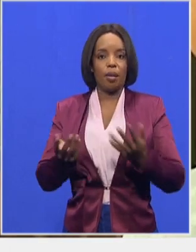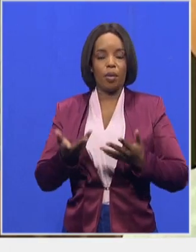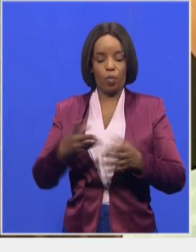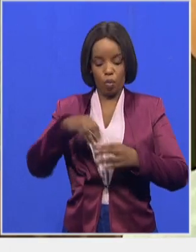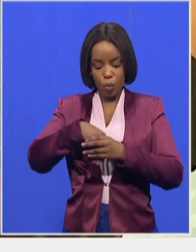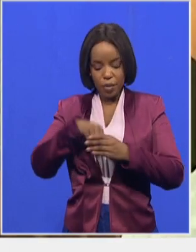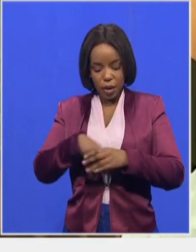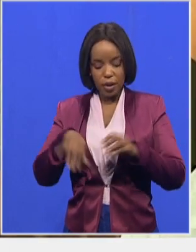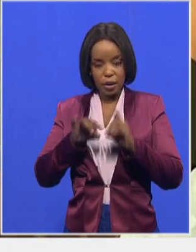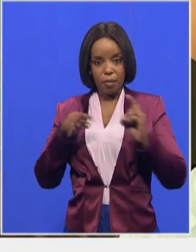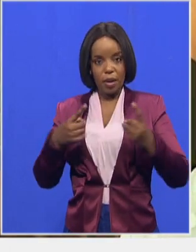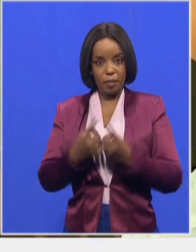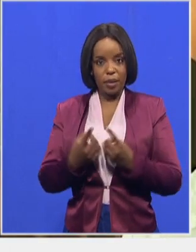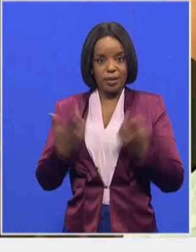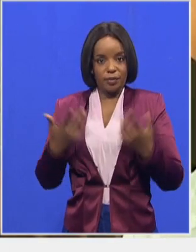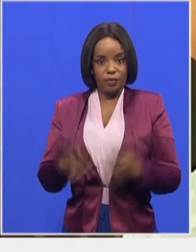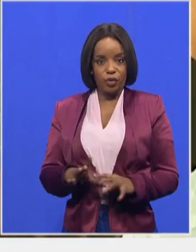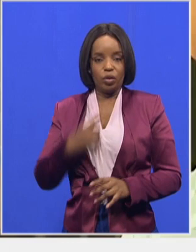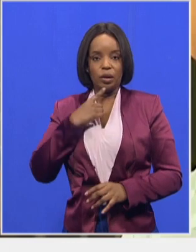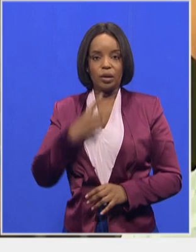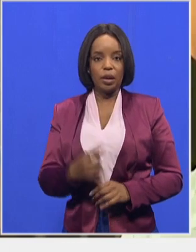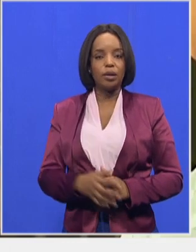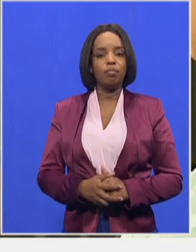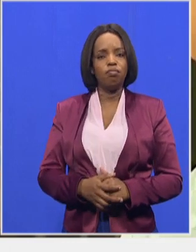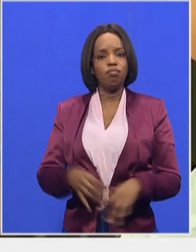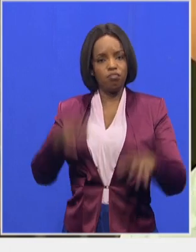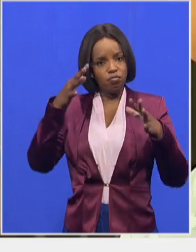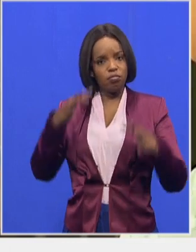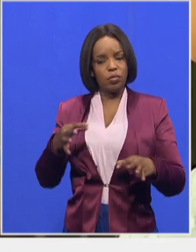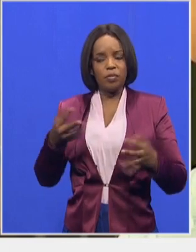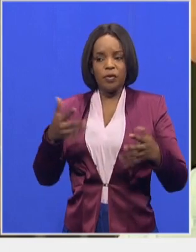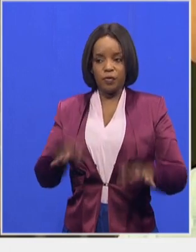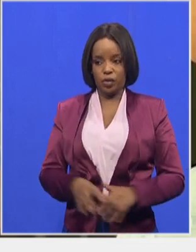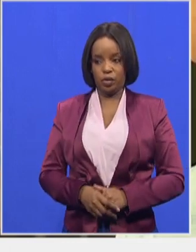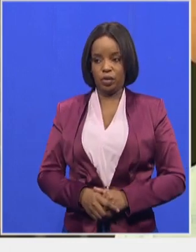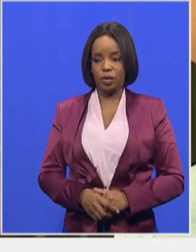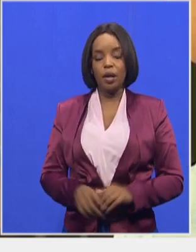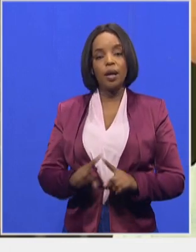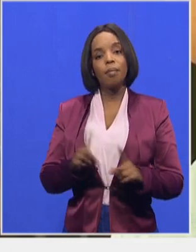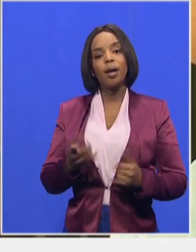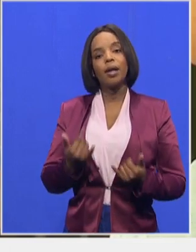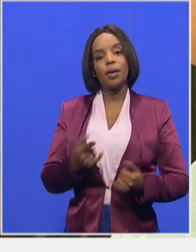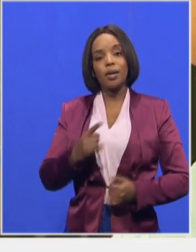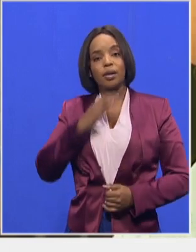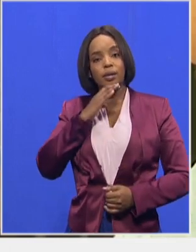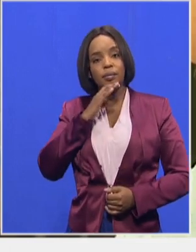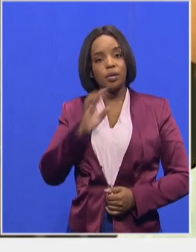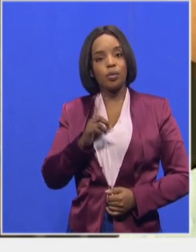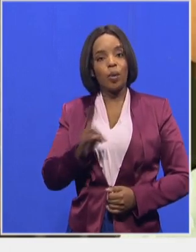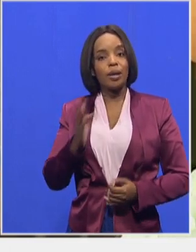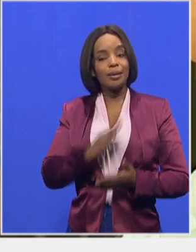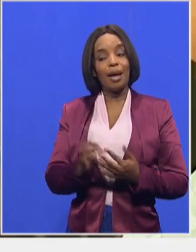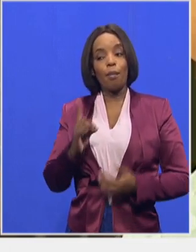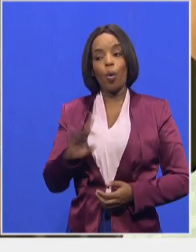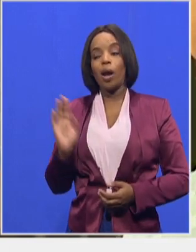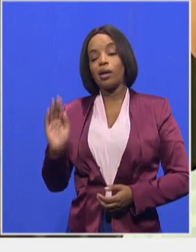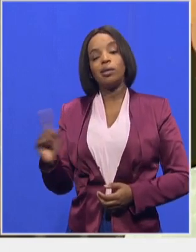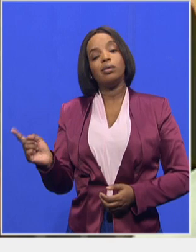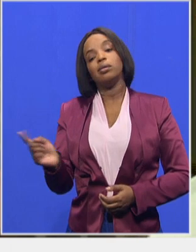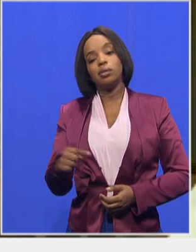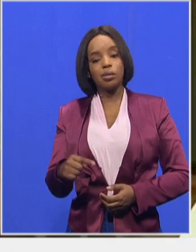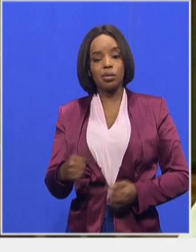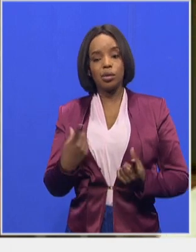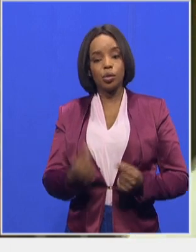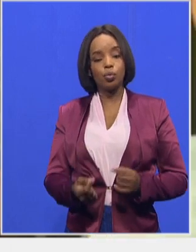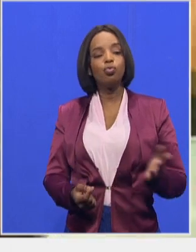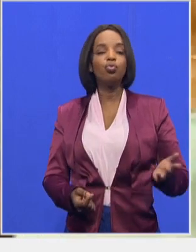decision, but there is no record of such a meeting. So this means someone instructed someone to do something, and we ended up being here